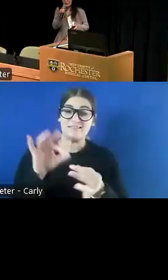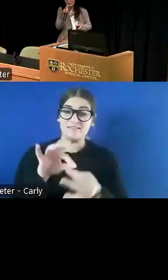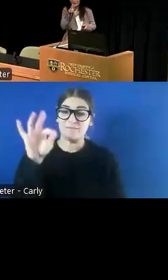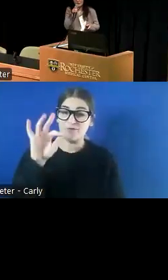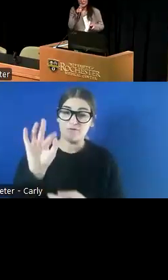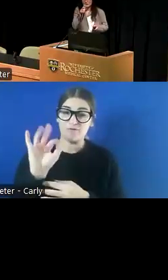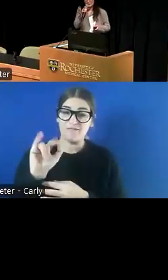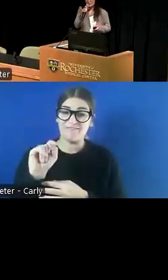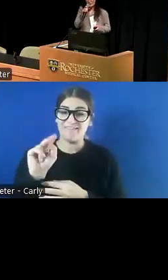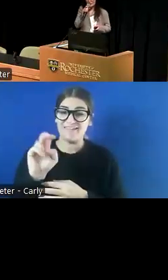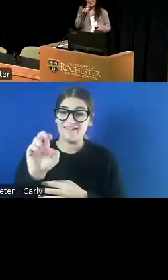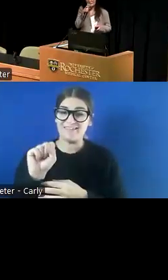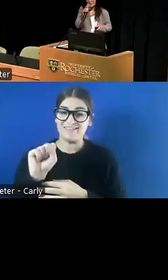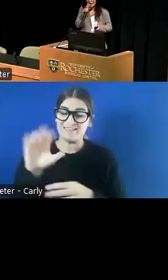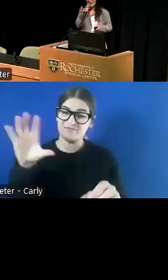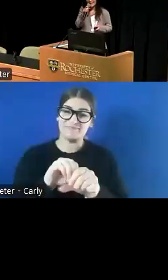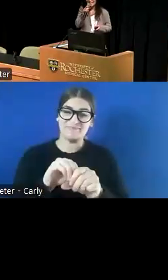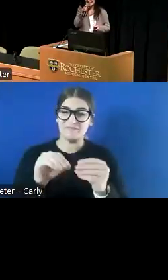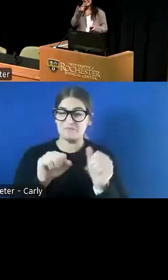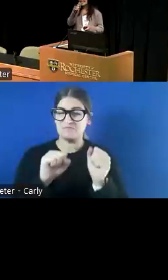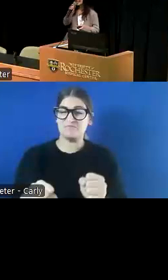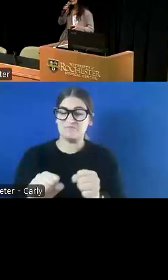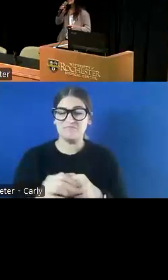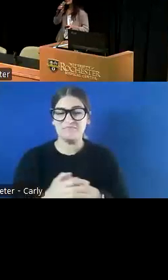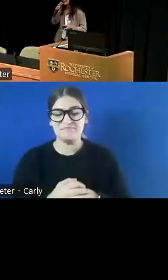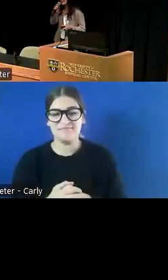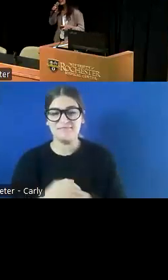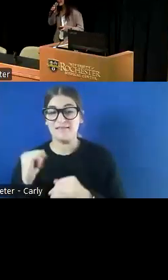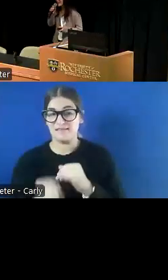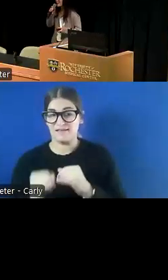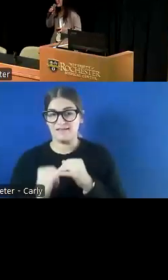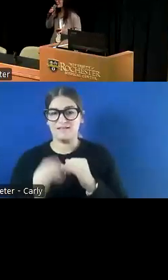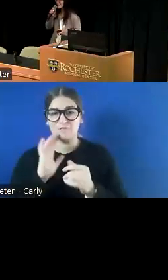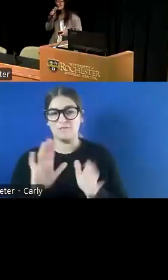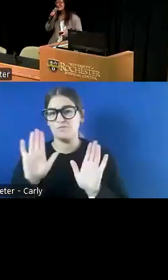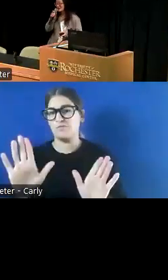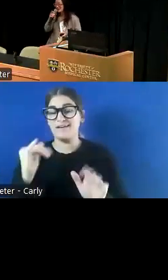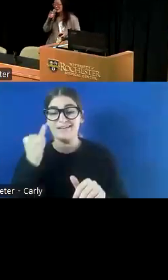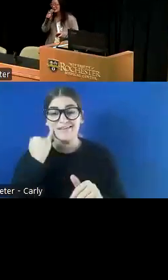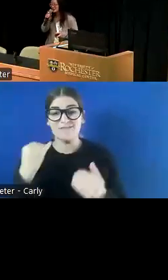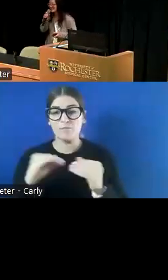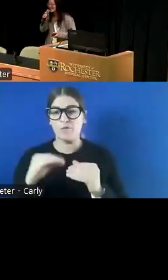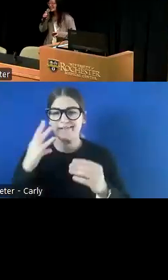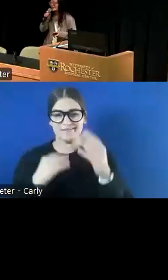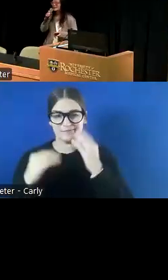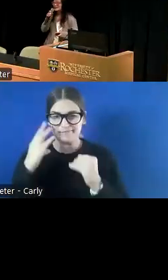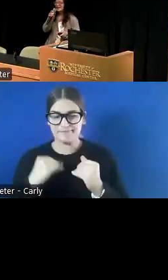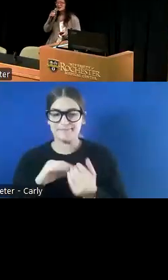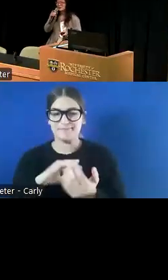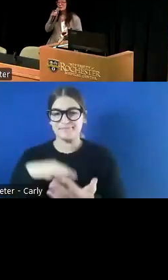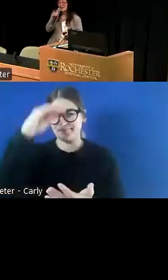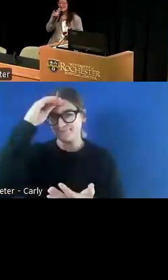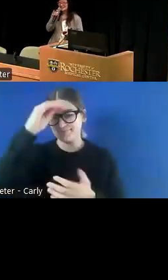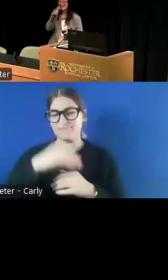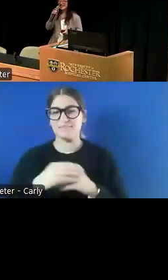of the suicide intervention. And lastly, they said it would be great if we could have some more of those experiential learning, just having